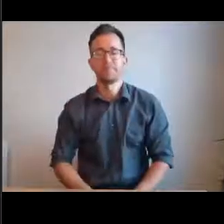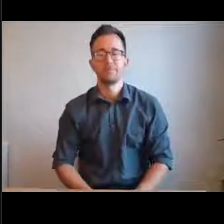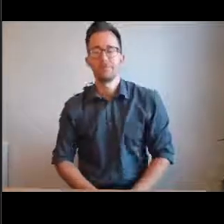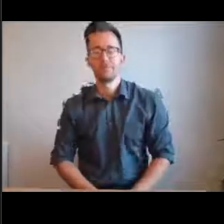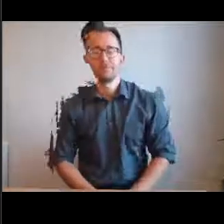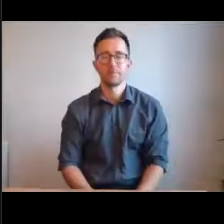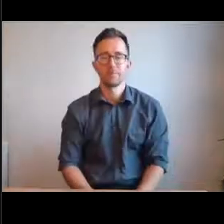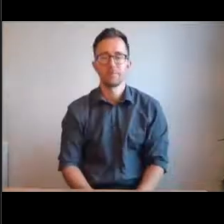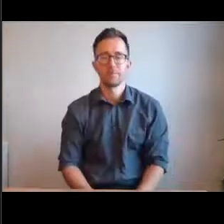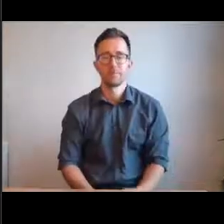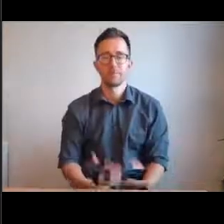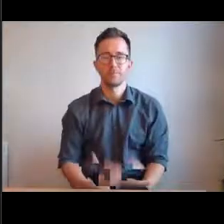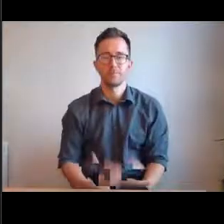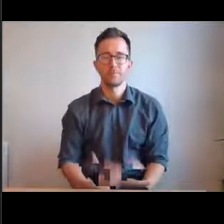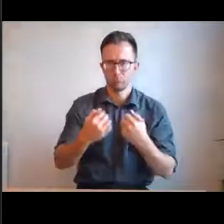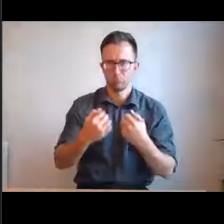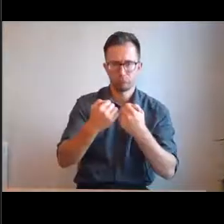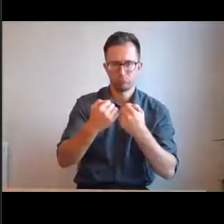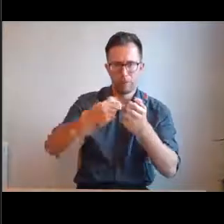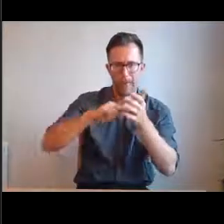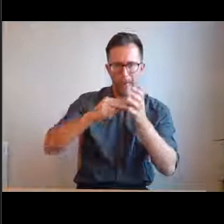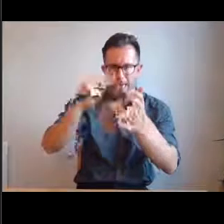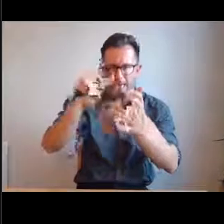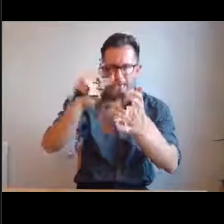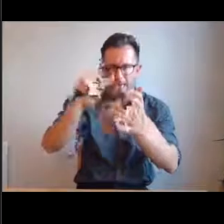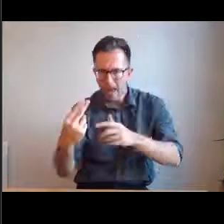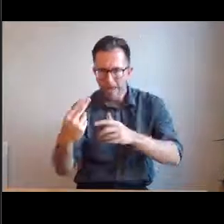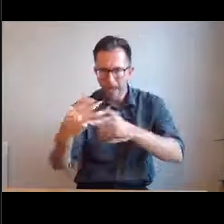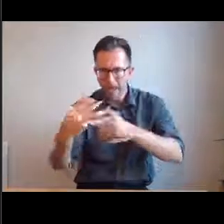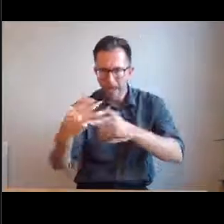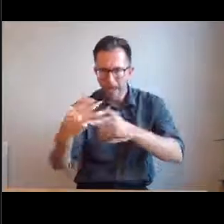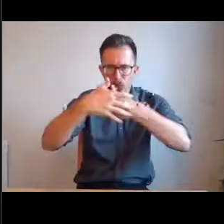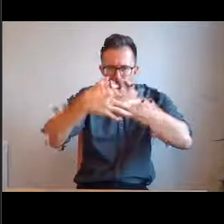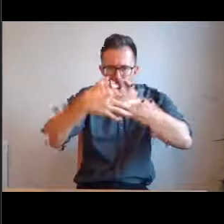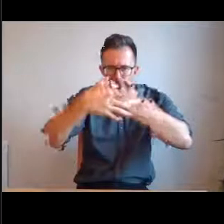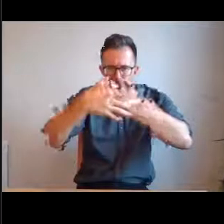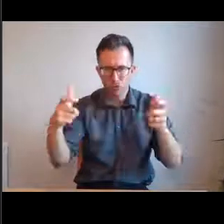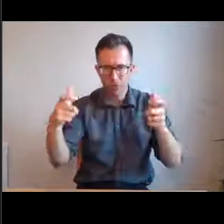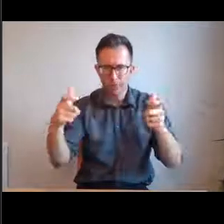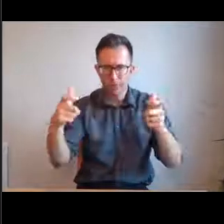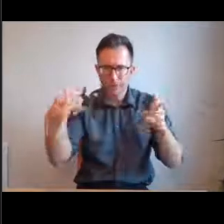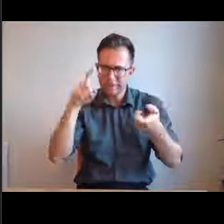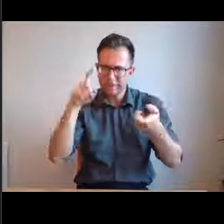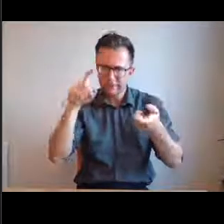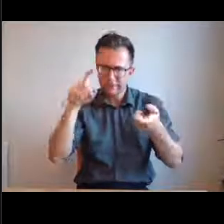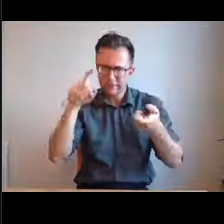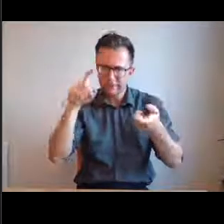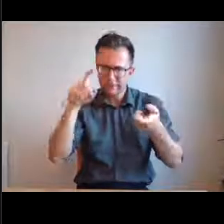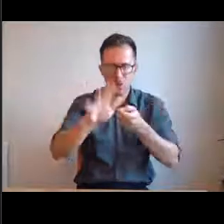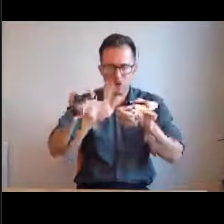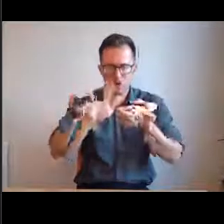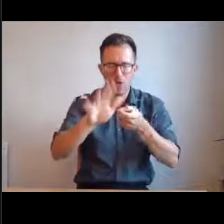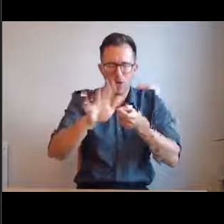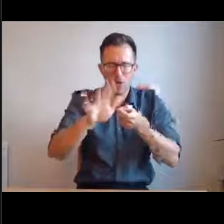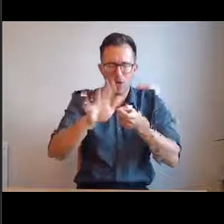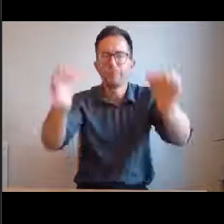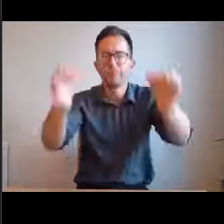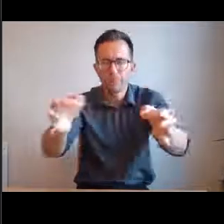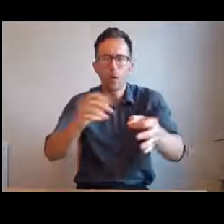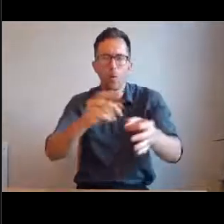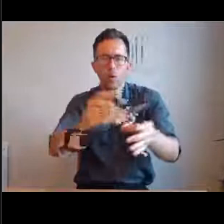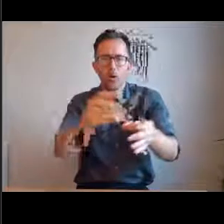In terms of design, Thong Lane Green Bridge over Lower Thames Crossing is moving 20 metres north to avoid clashing with the proposed